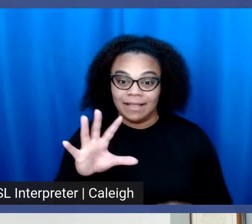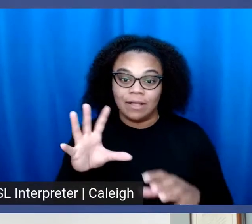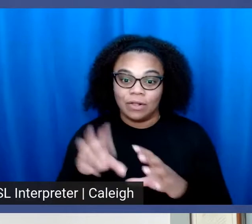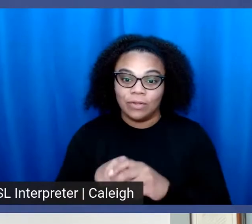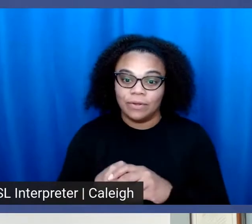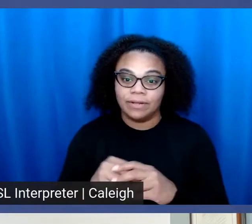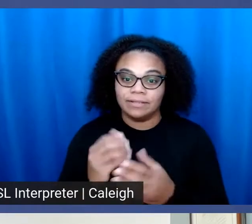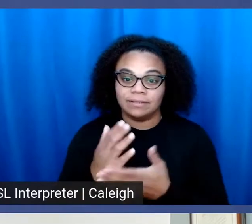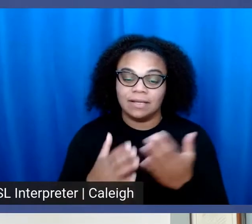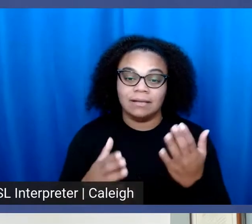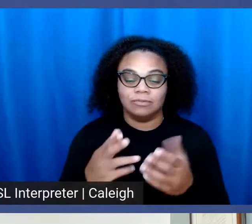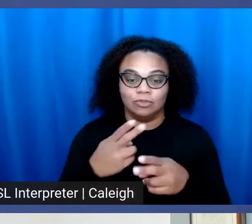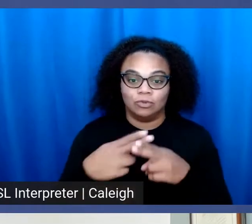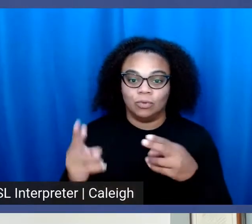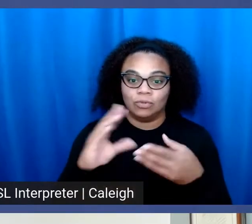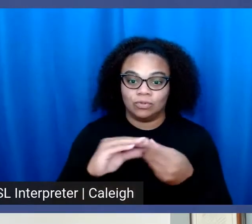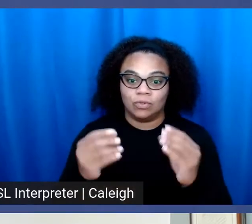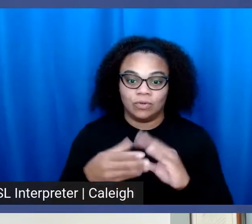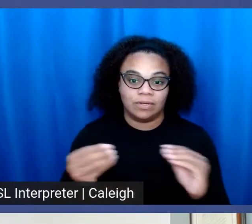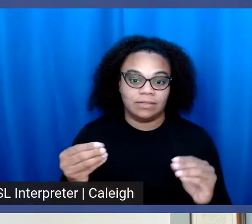stories edited by Langston Hughes,